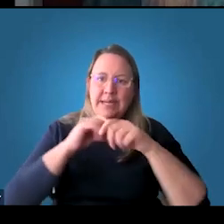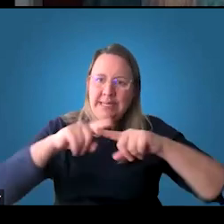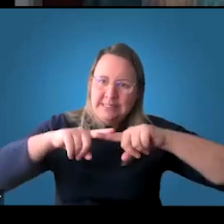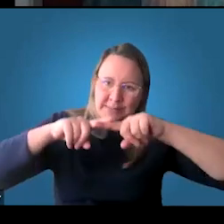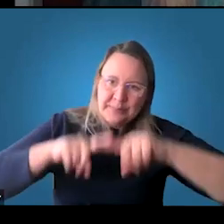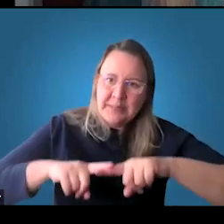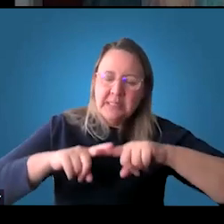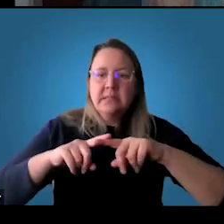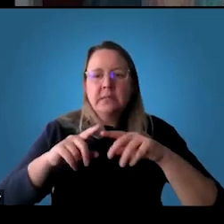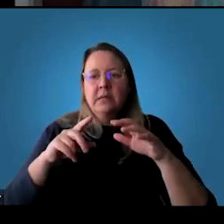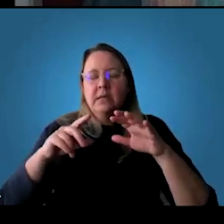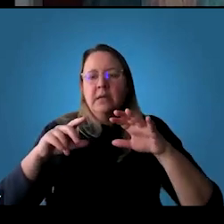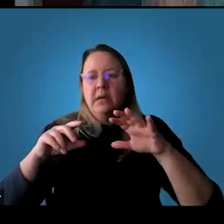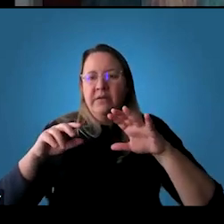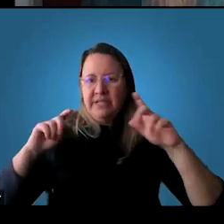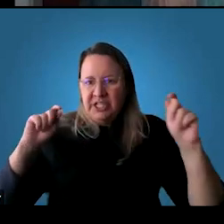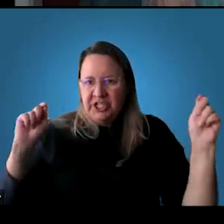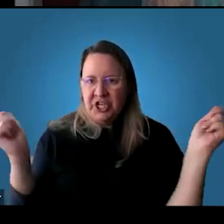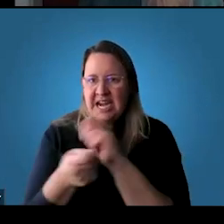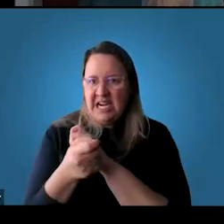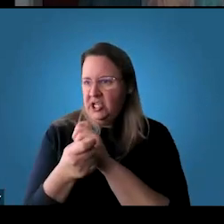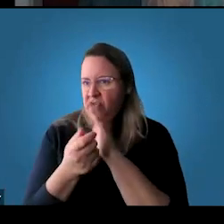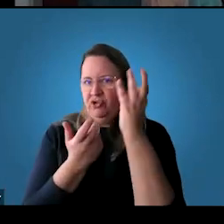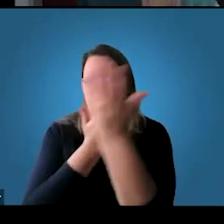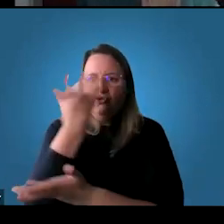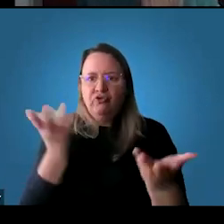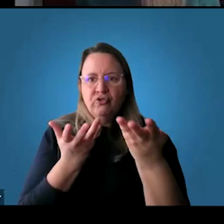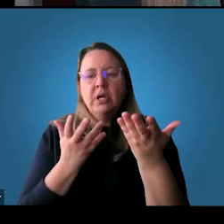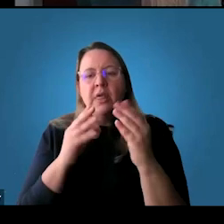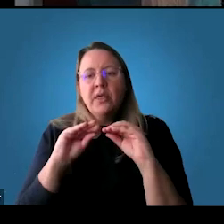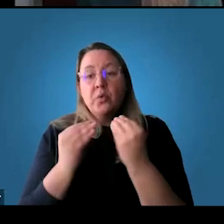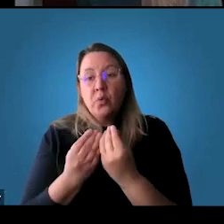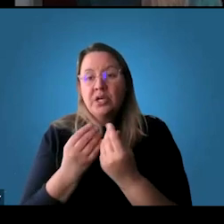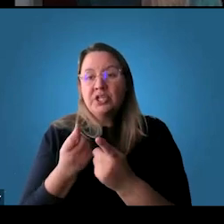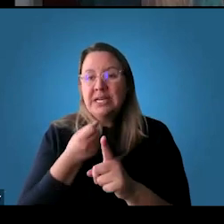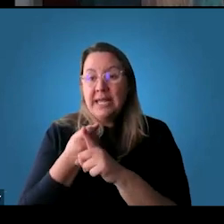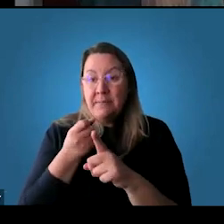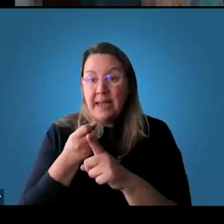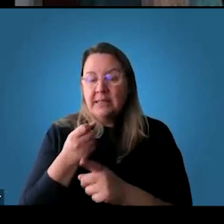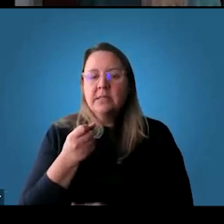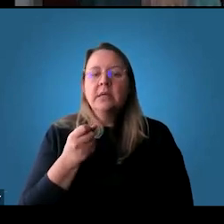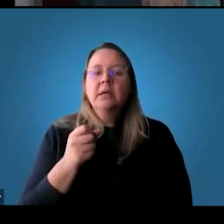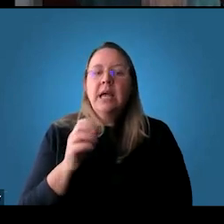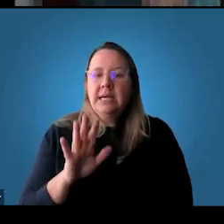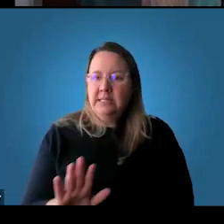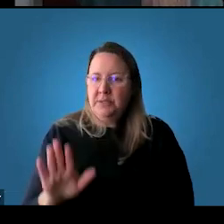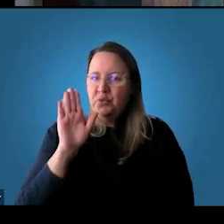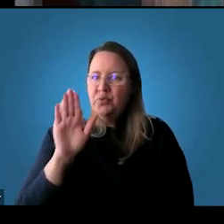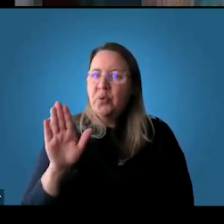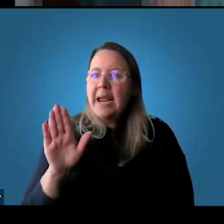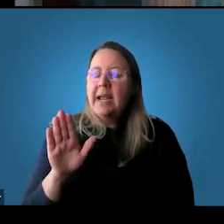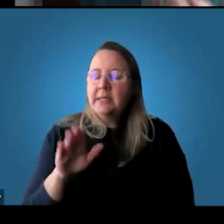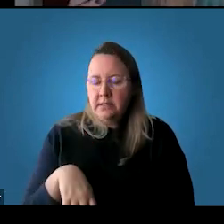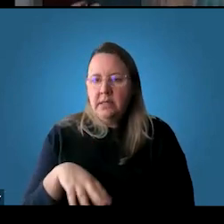on coalitions of change makers, the organization Network Impact has some great resources